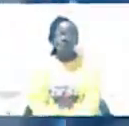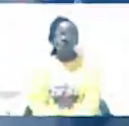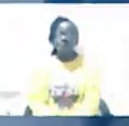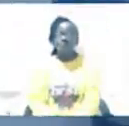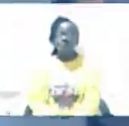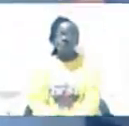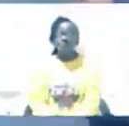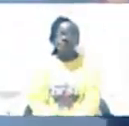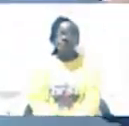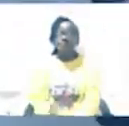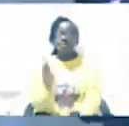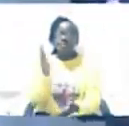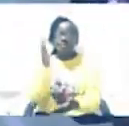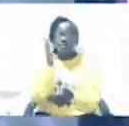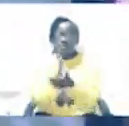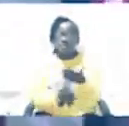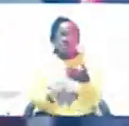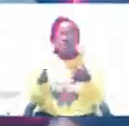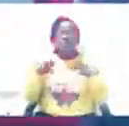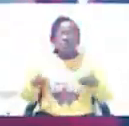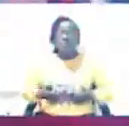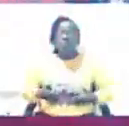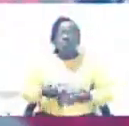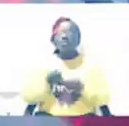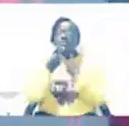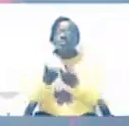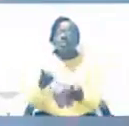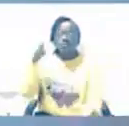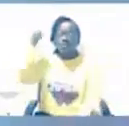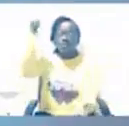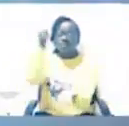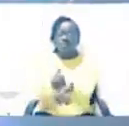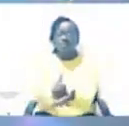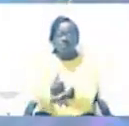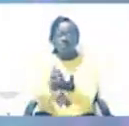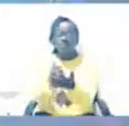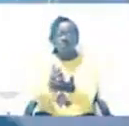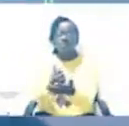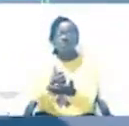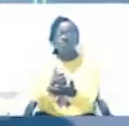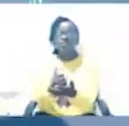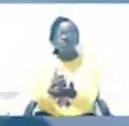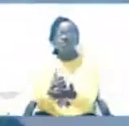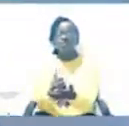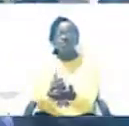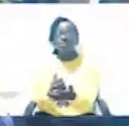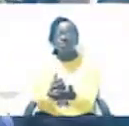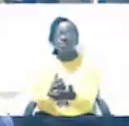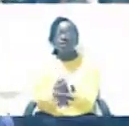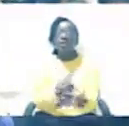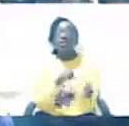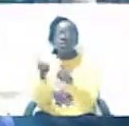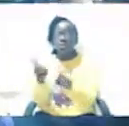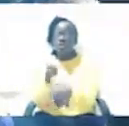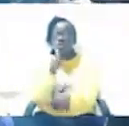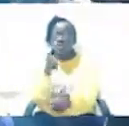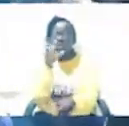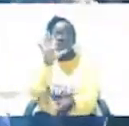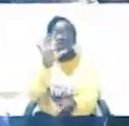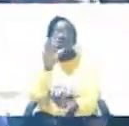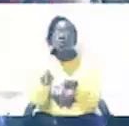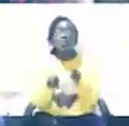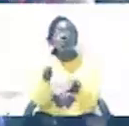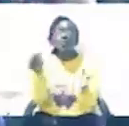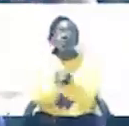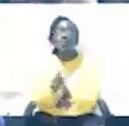Somebody just scream and shout amen. So I called him in the morning and I said, go tell your people Lazarus